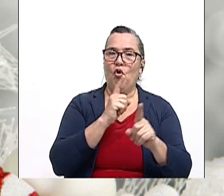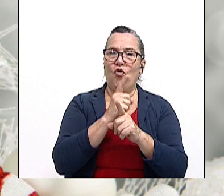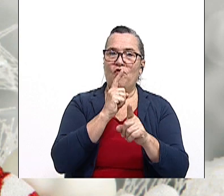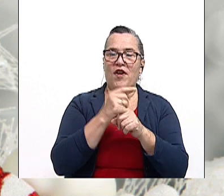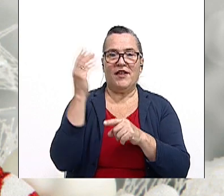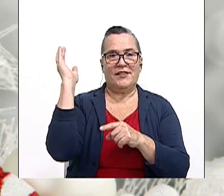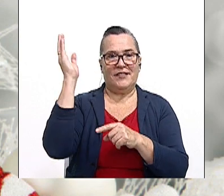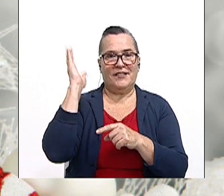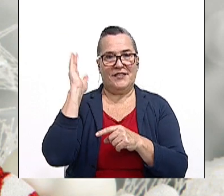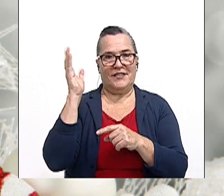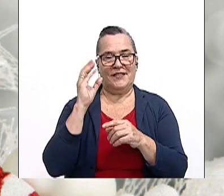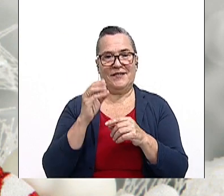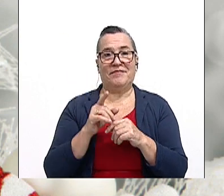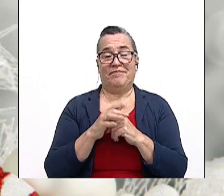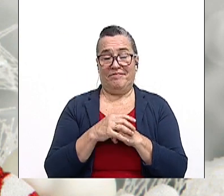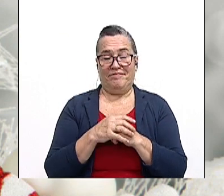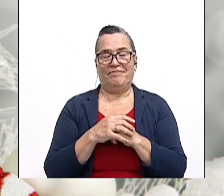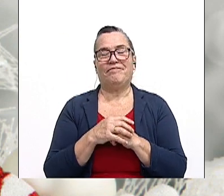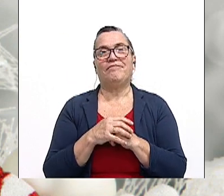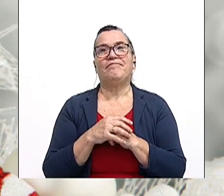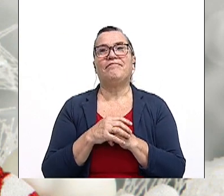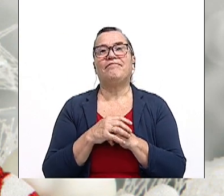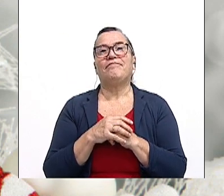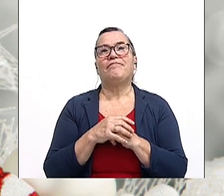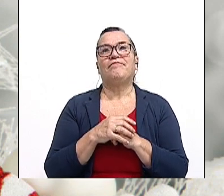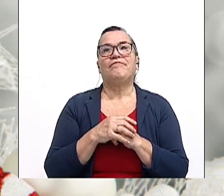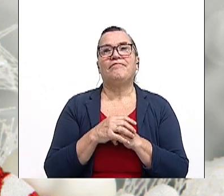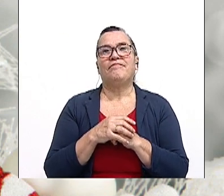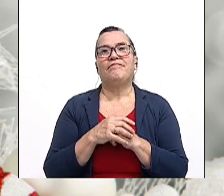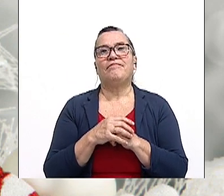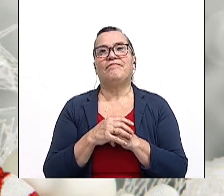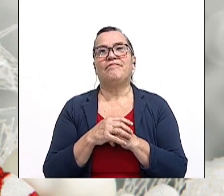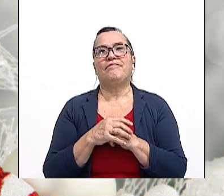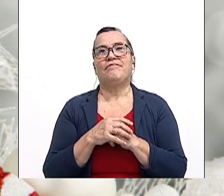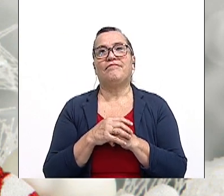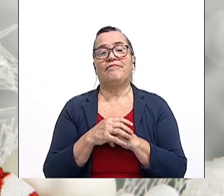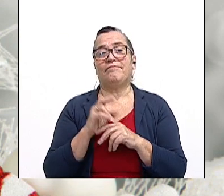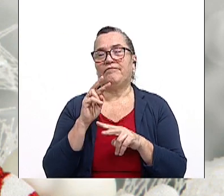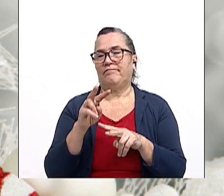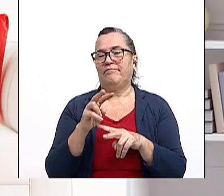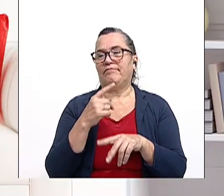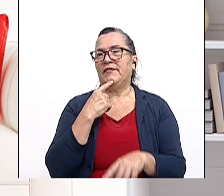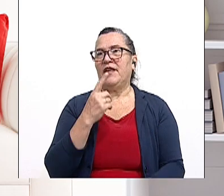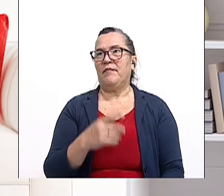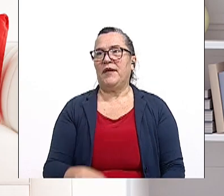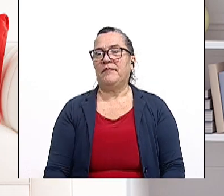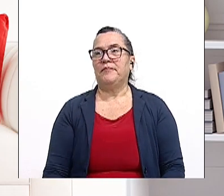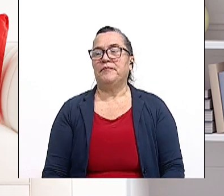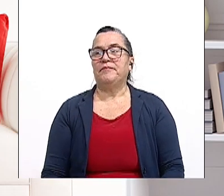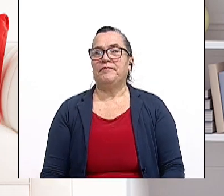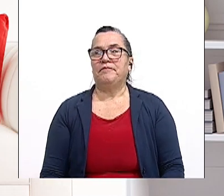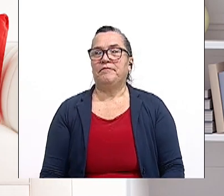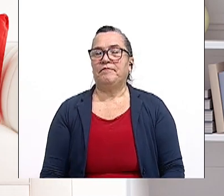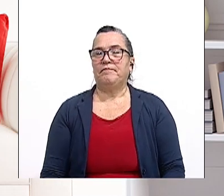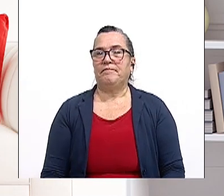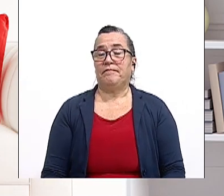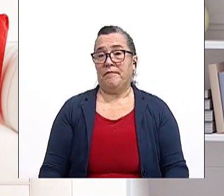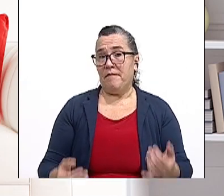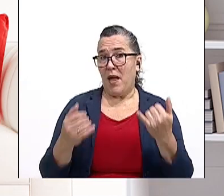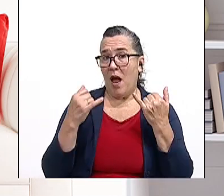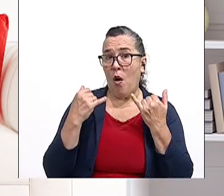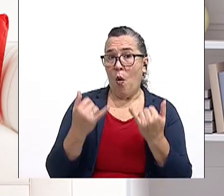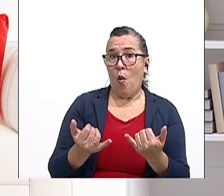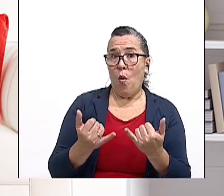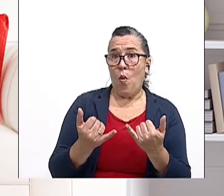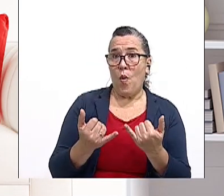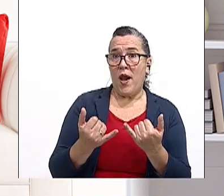expository paragraph. Okay, so let me tell you that now